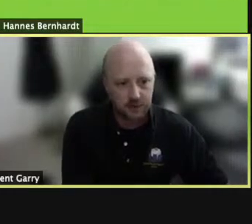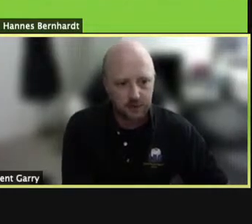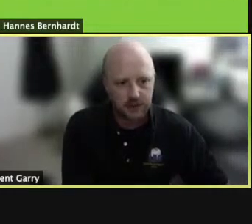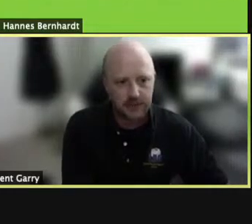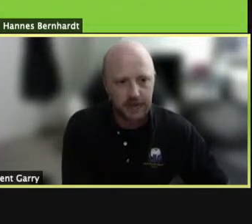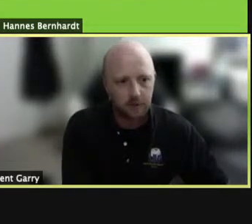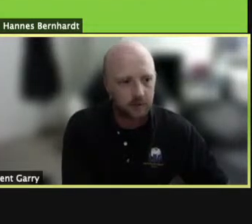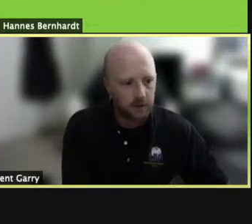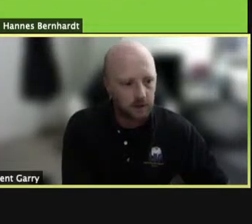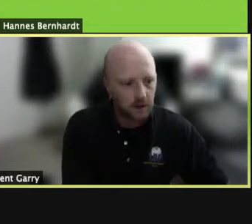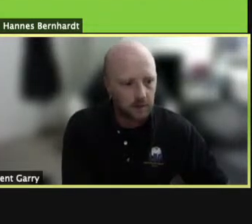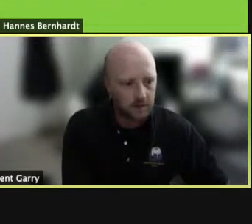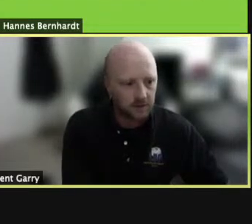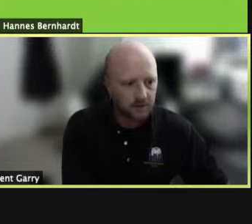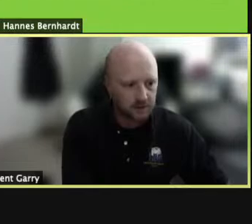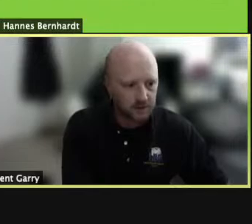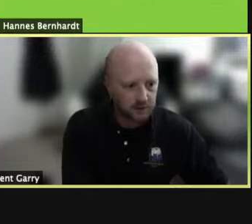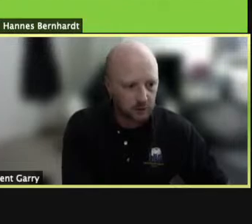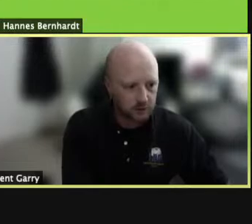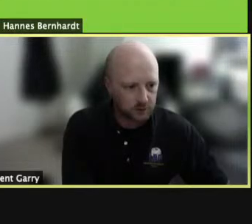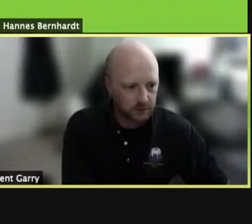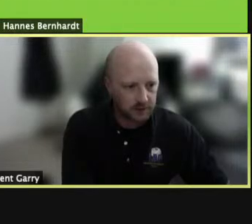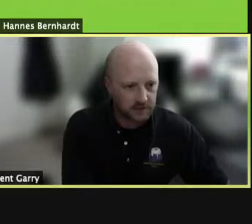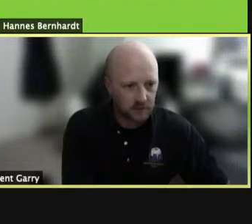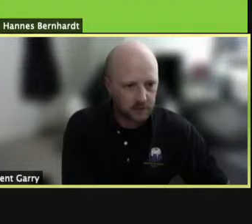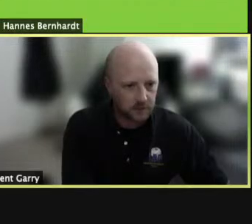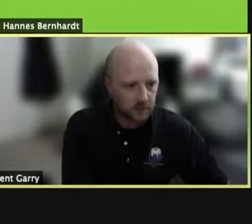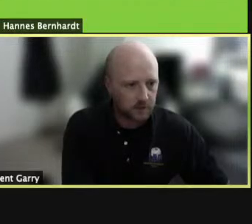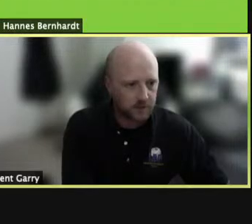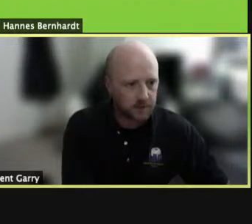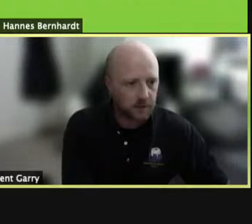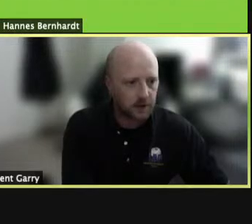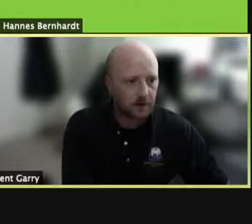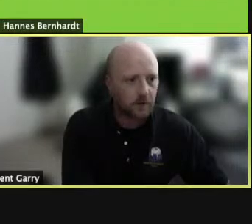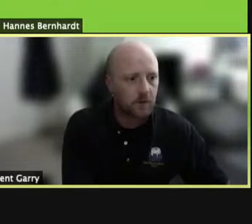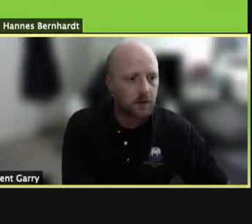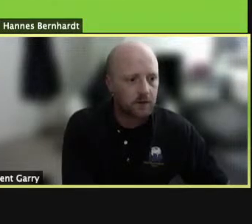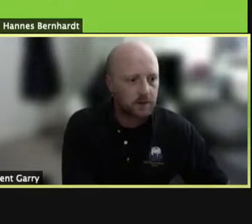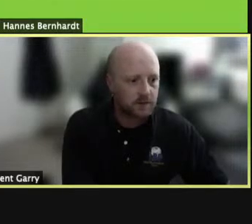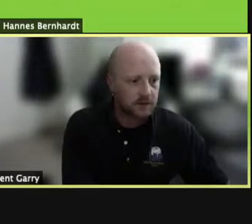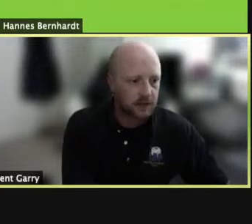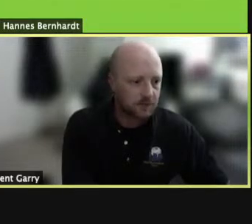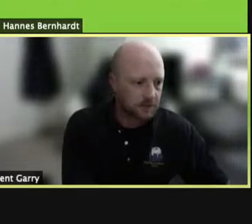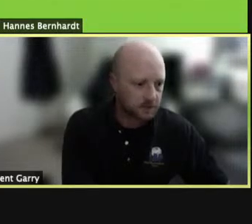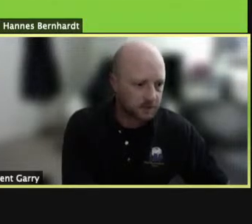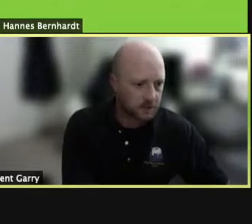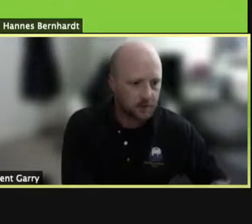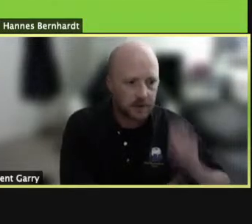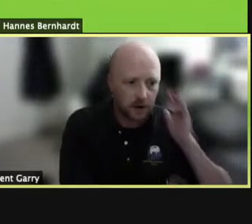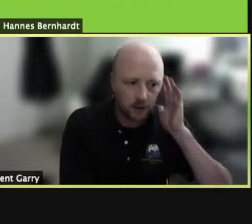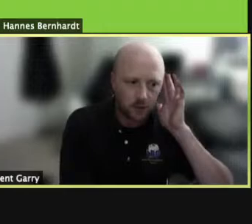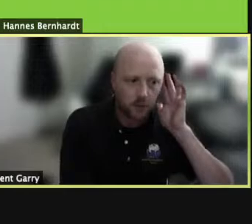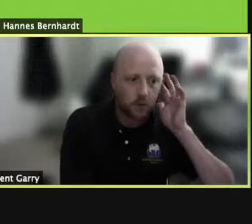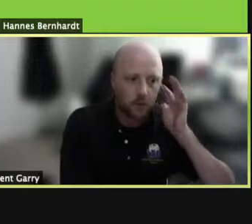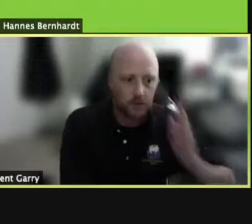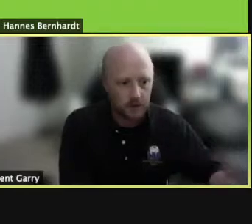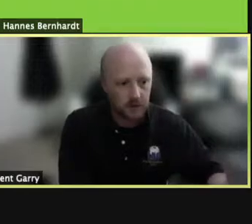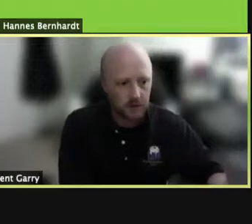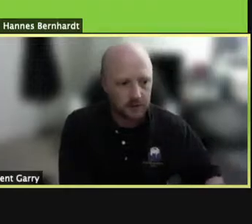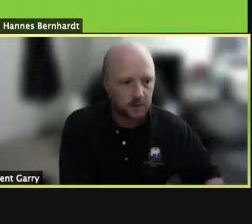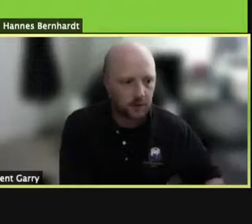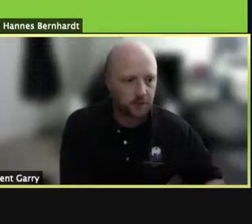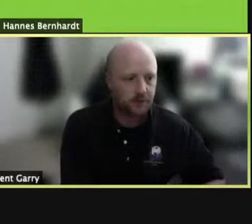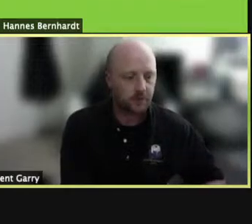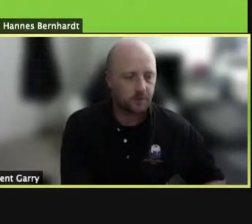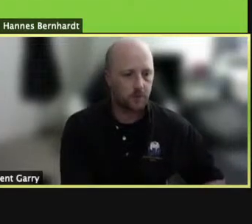how they're spaced out. And even this closer little inset, which is marked by the yellow arrow, you can see kind of maybe something might be an outcrop or boulder